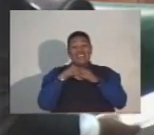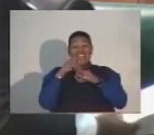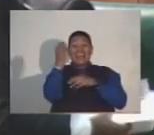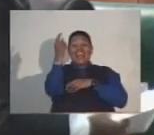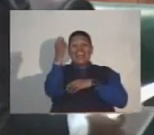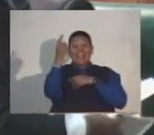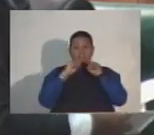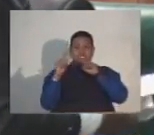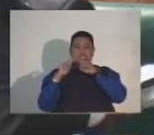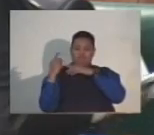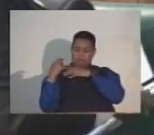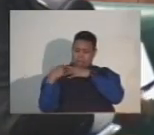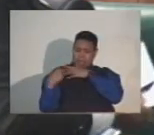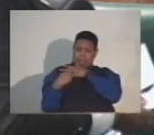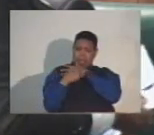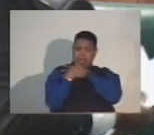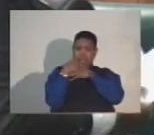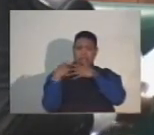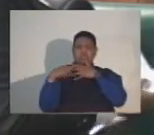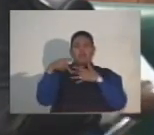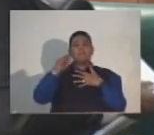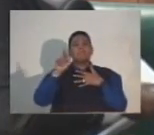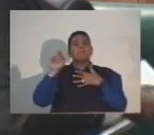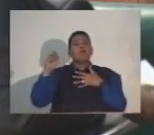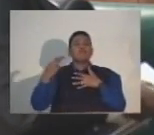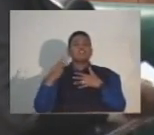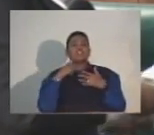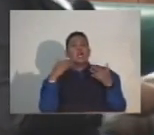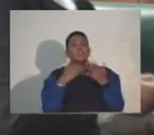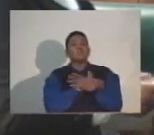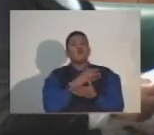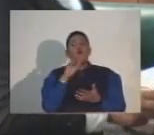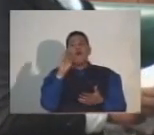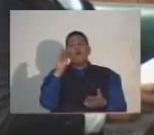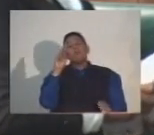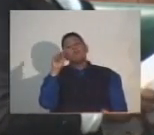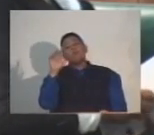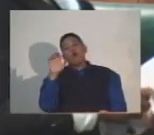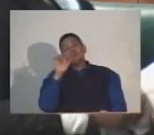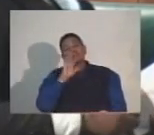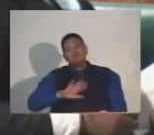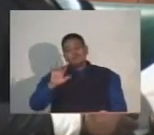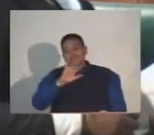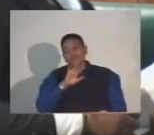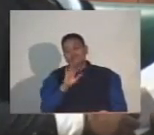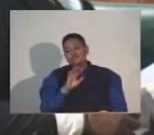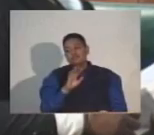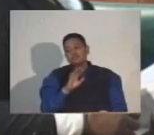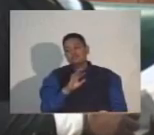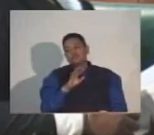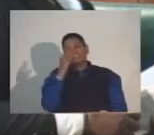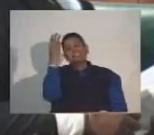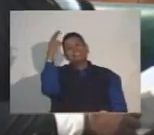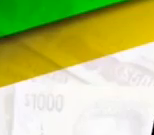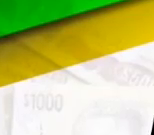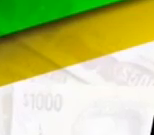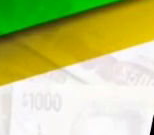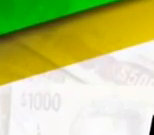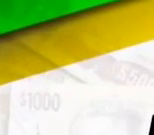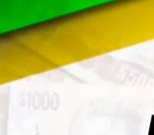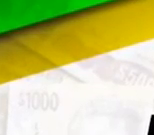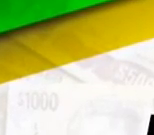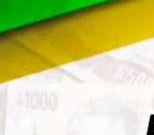parishes and is projecting to write new mortgages totaling approximately $16 billion. The